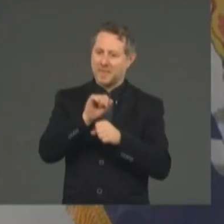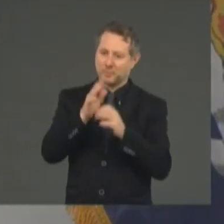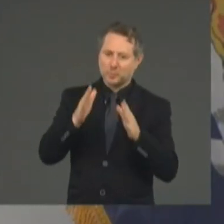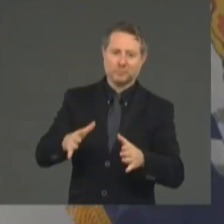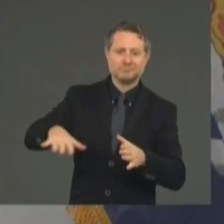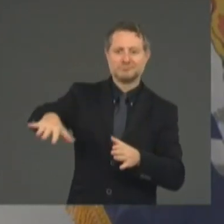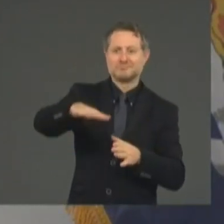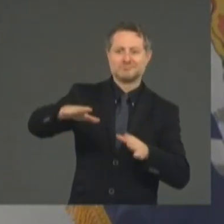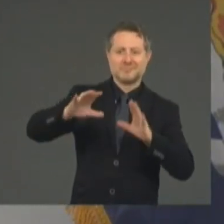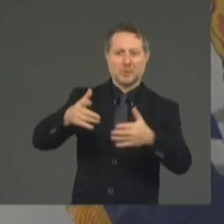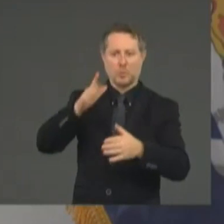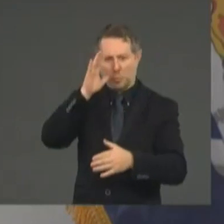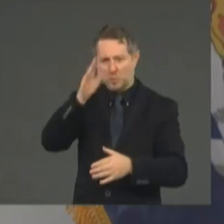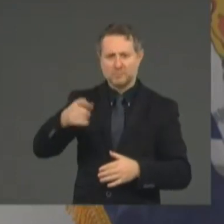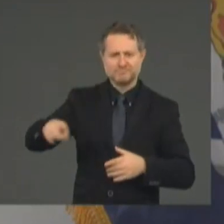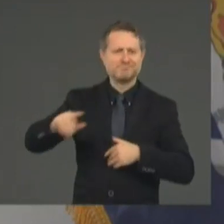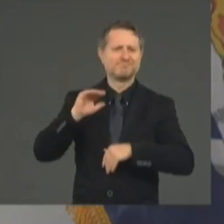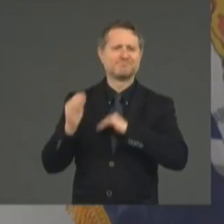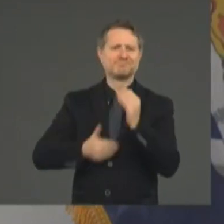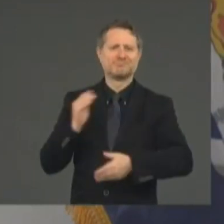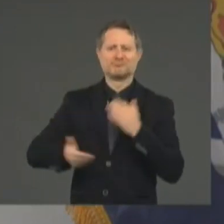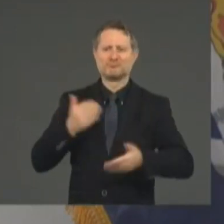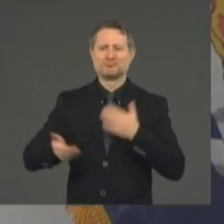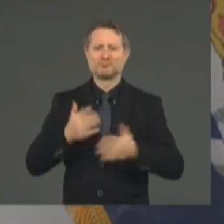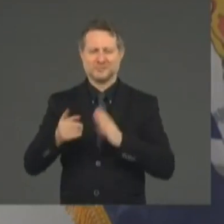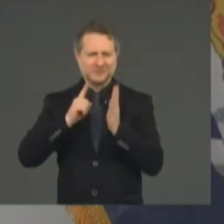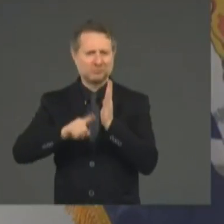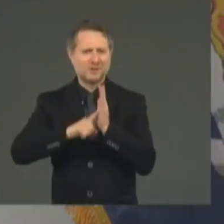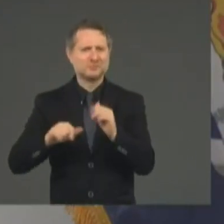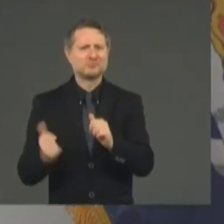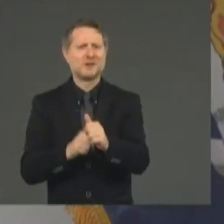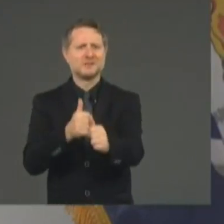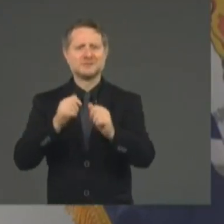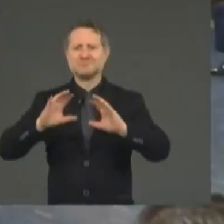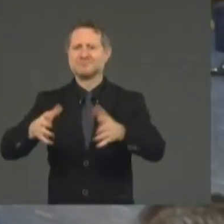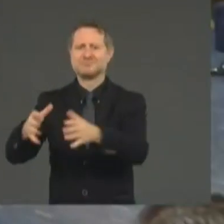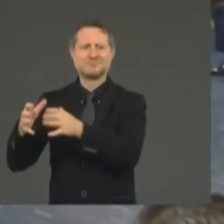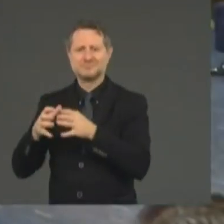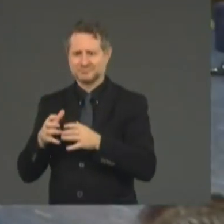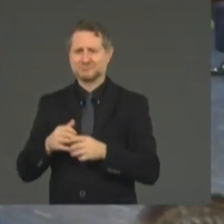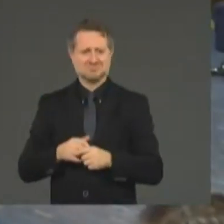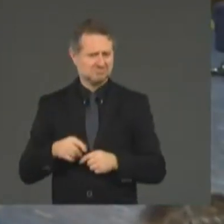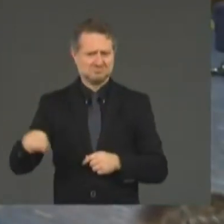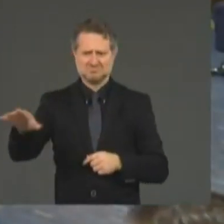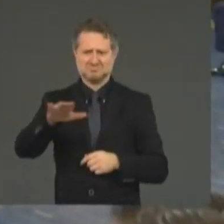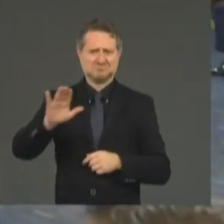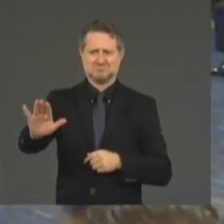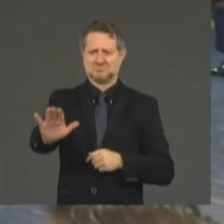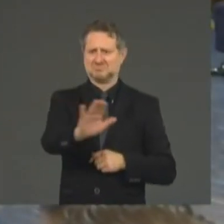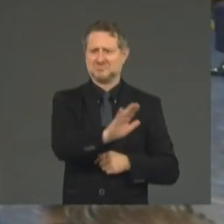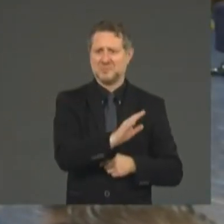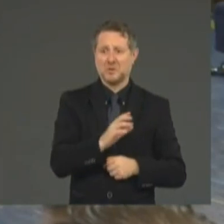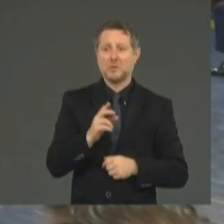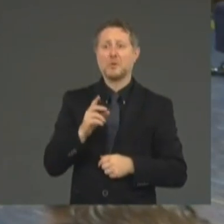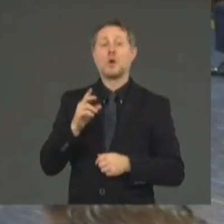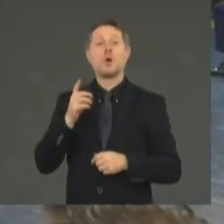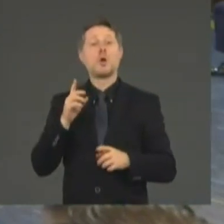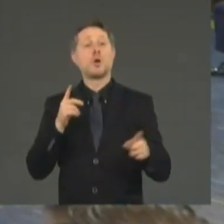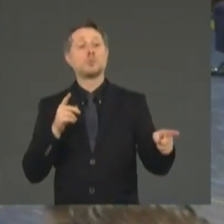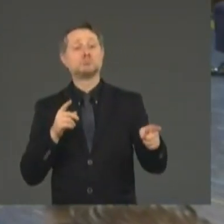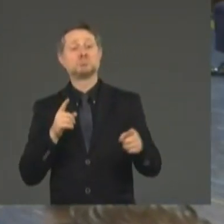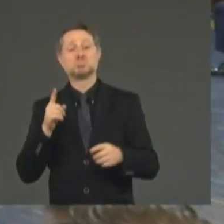they're going to make available as contact tracers. Any other area, LG? There are individuals from the various counties